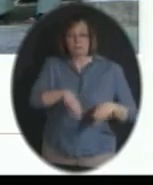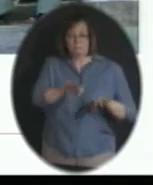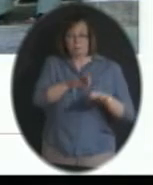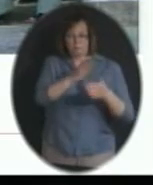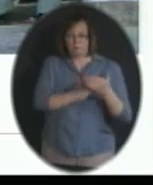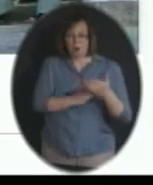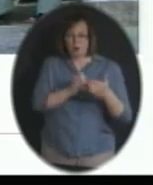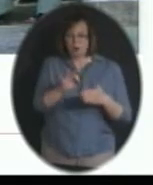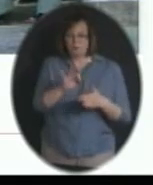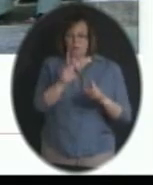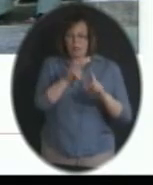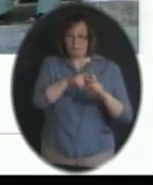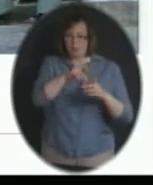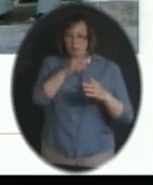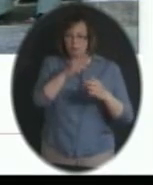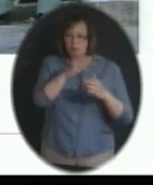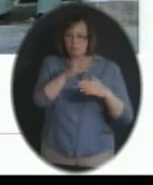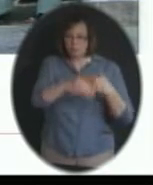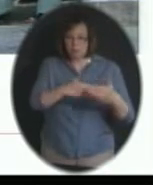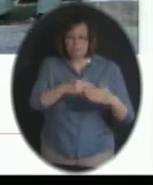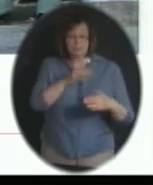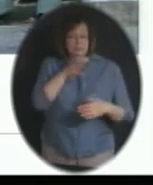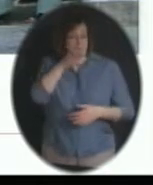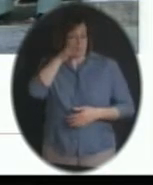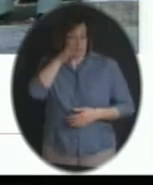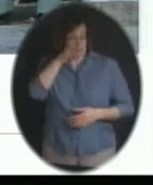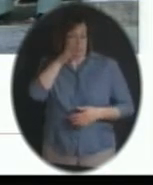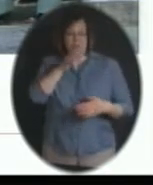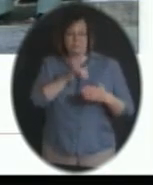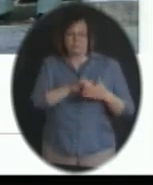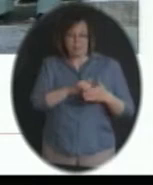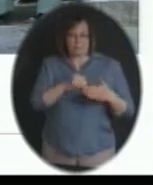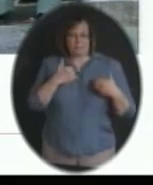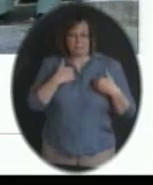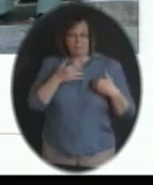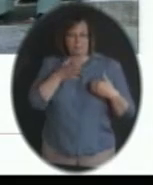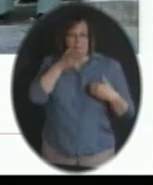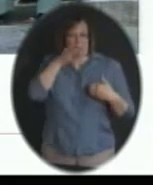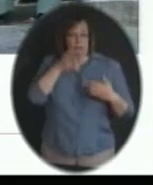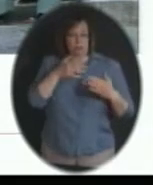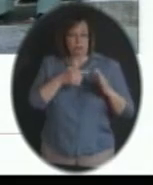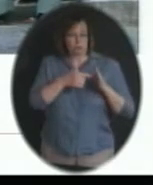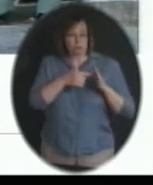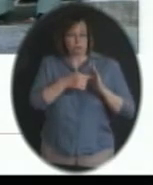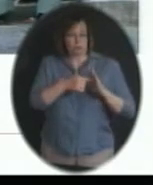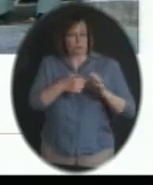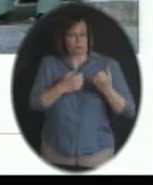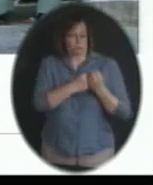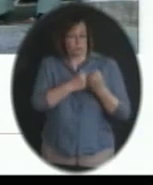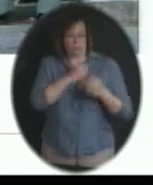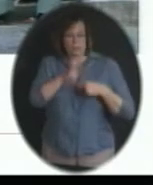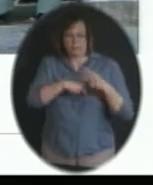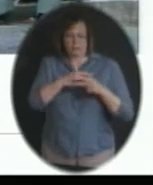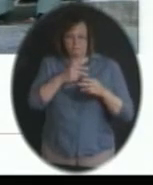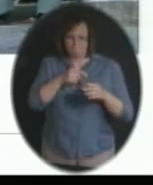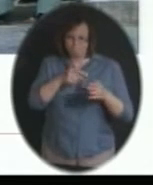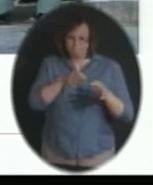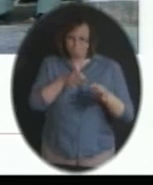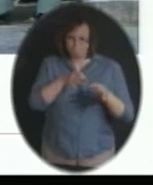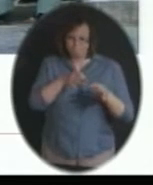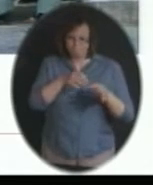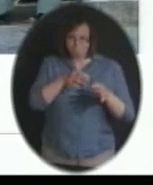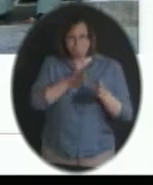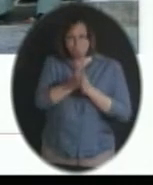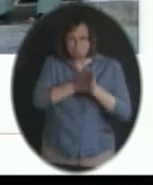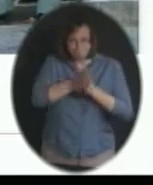component of the application process is the parents, and that's having them show their support for the kind of rigor that their student will